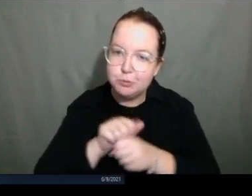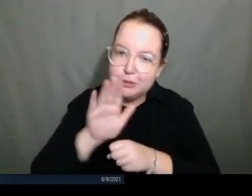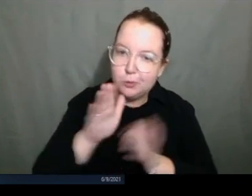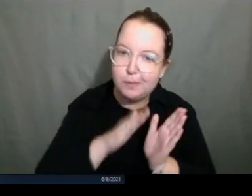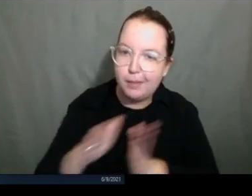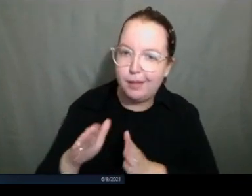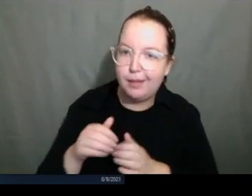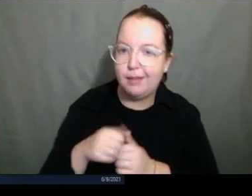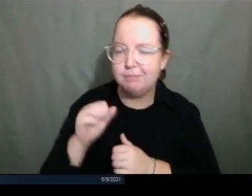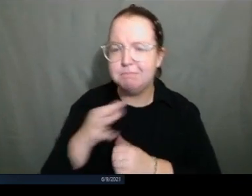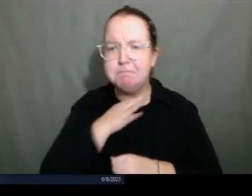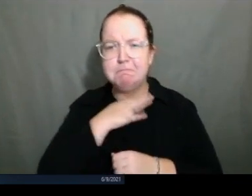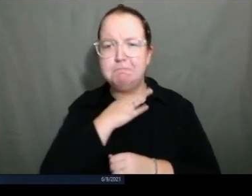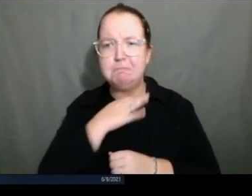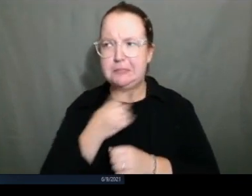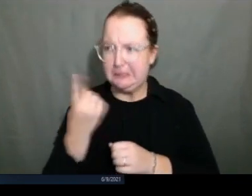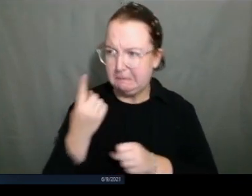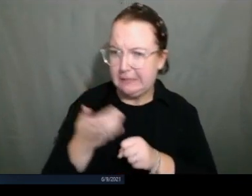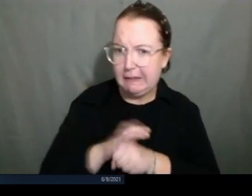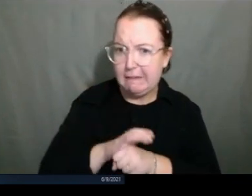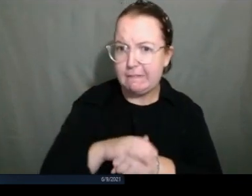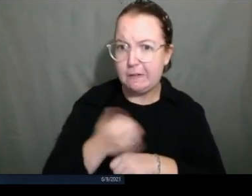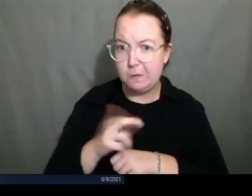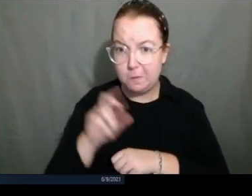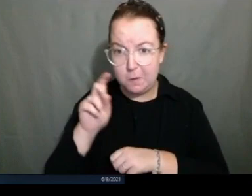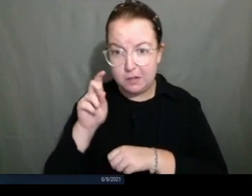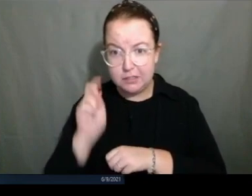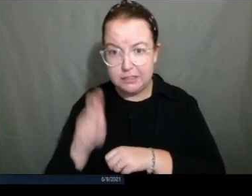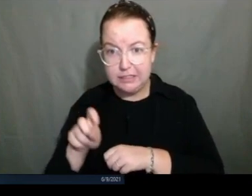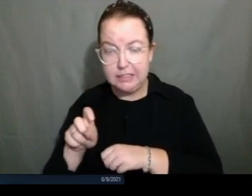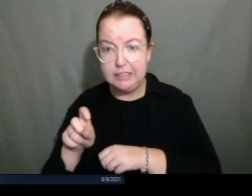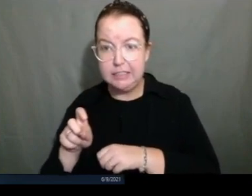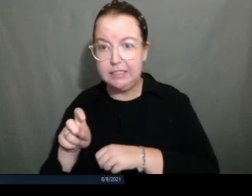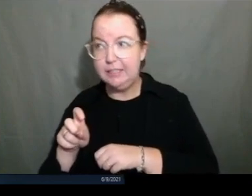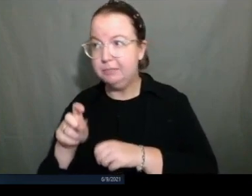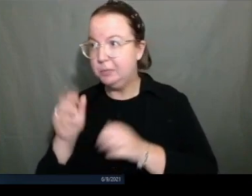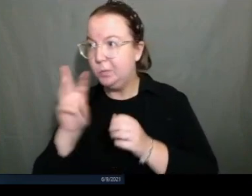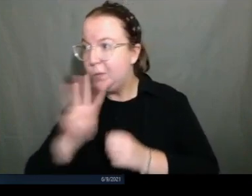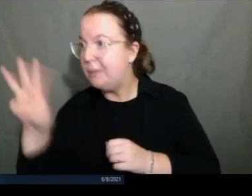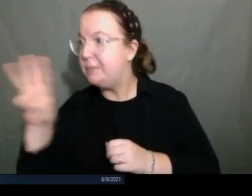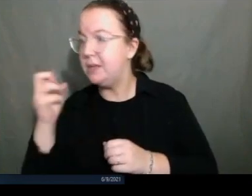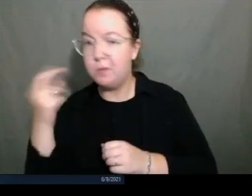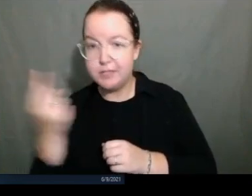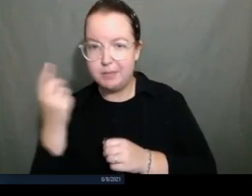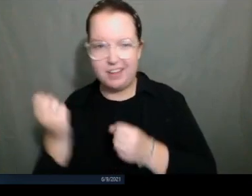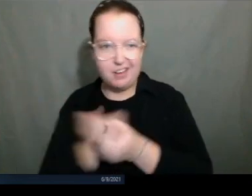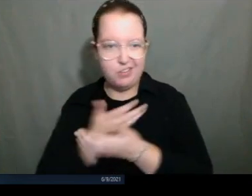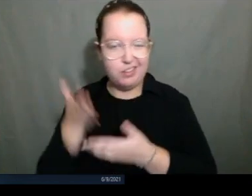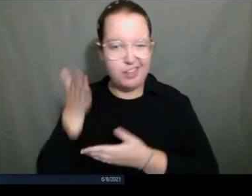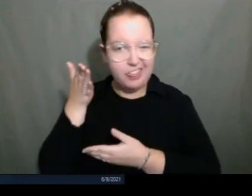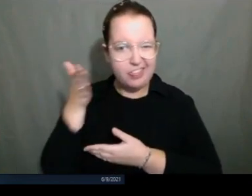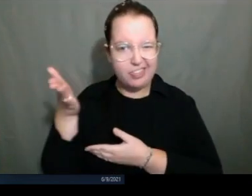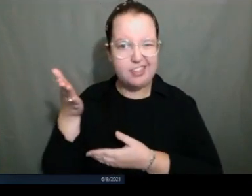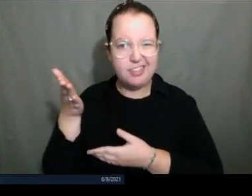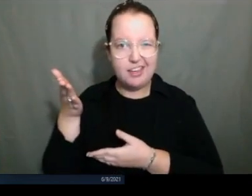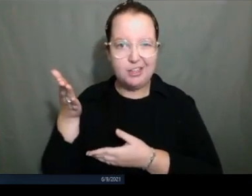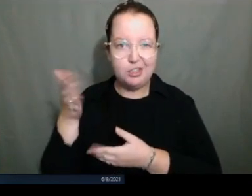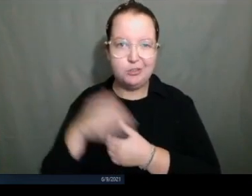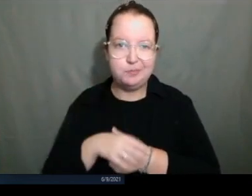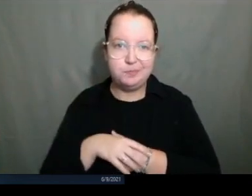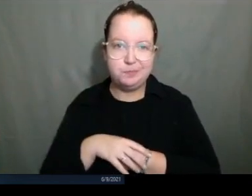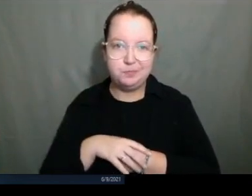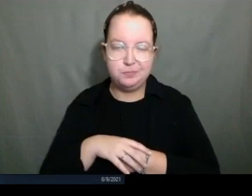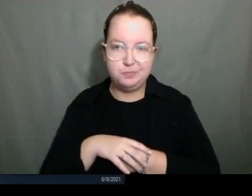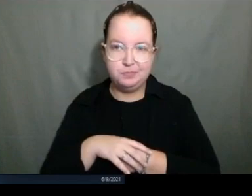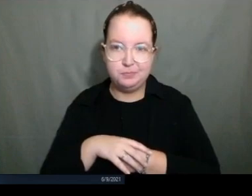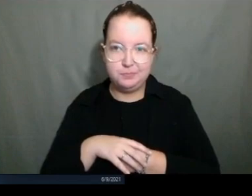any questions on anything benefit related, or you needed to go to your provider's website, all of those important benefit documents and